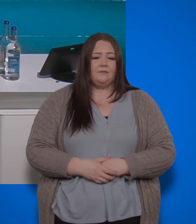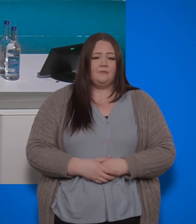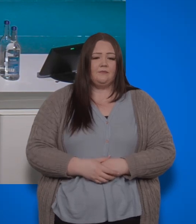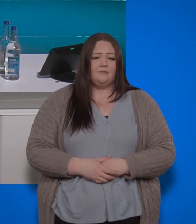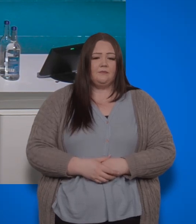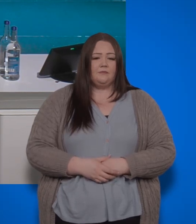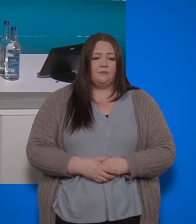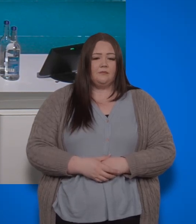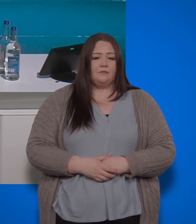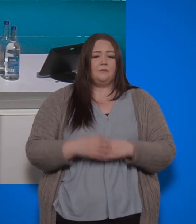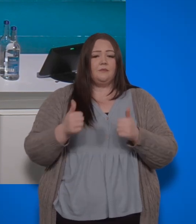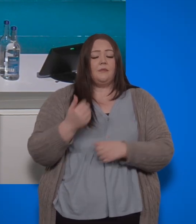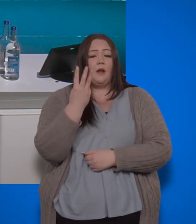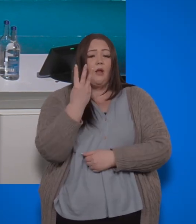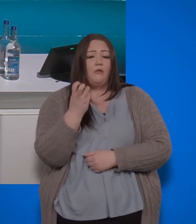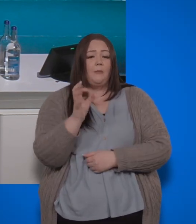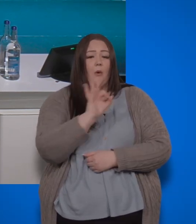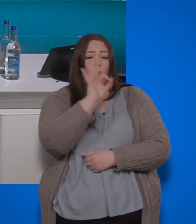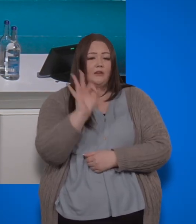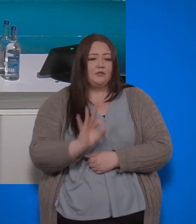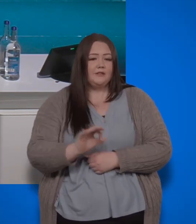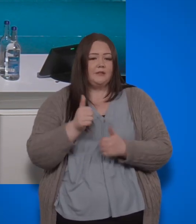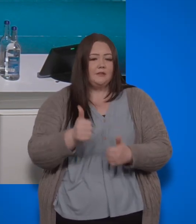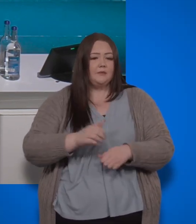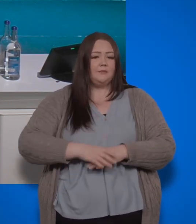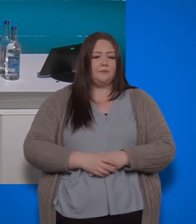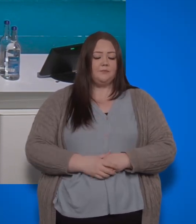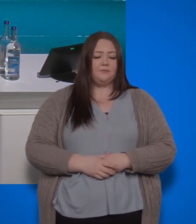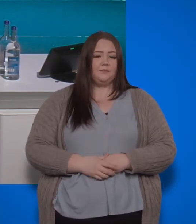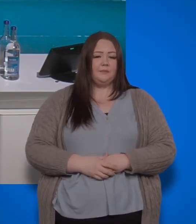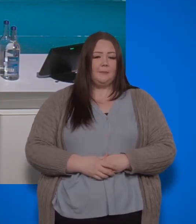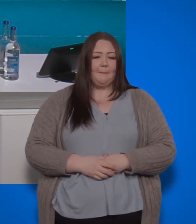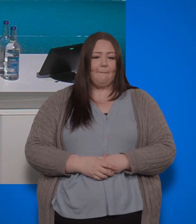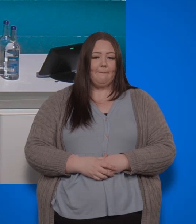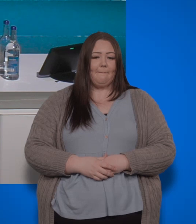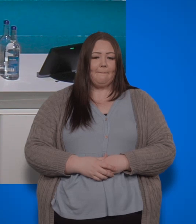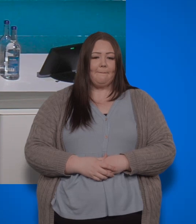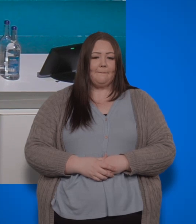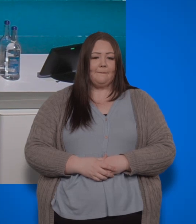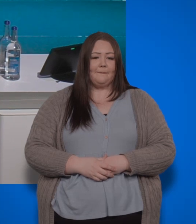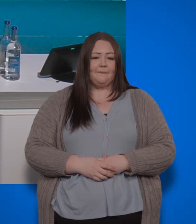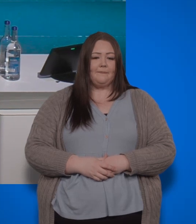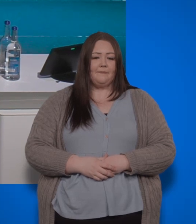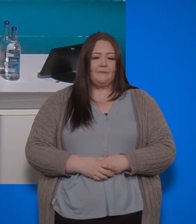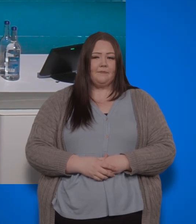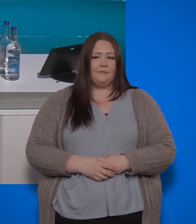so we have three more questions, and I'll take those three if you keep your questions.